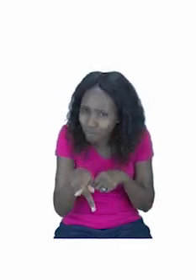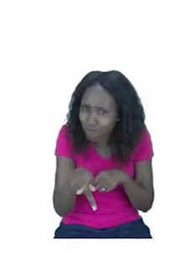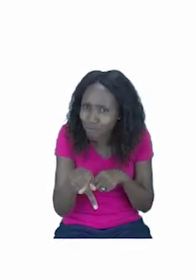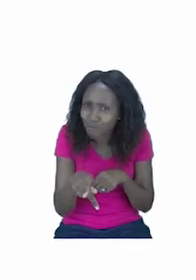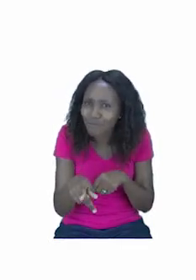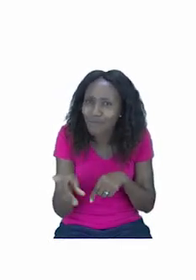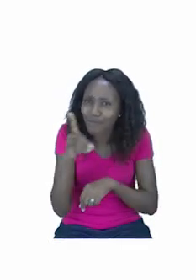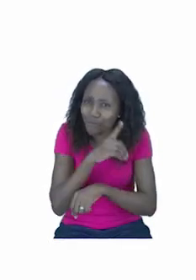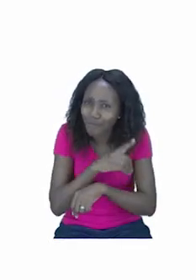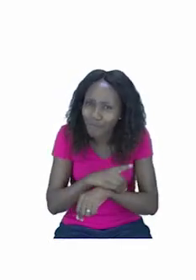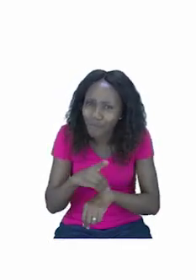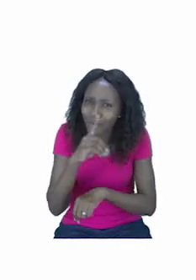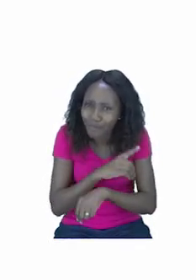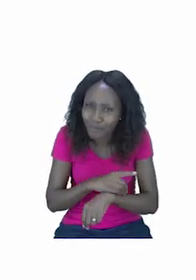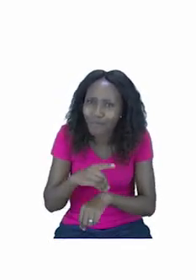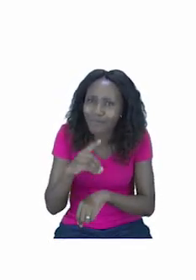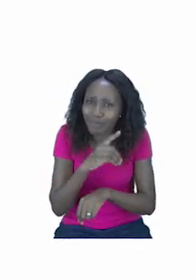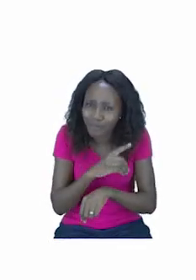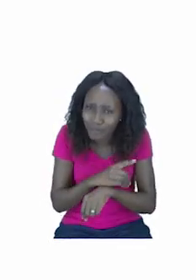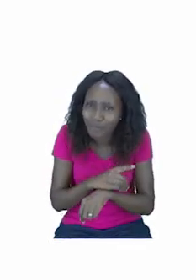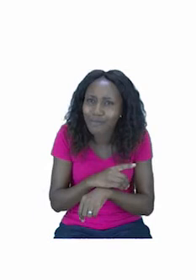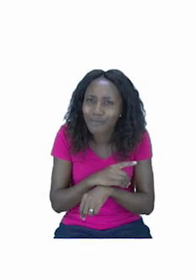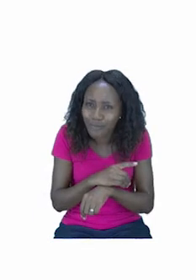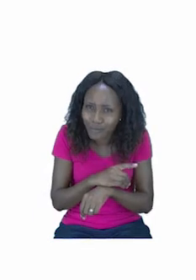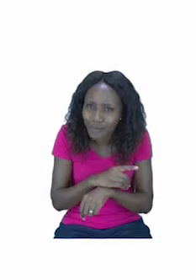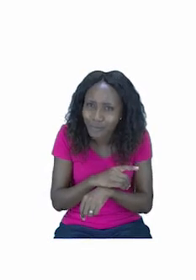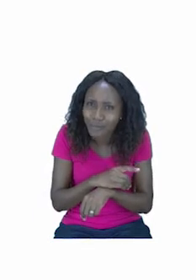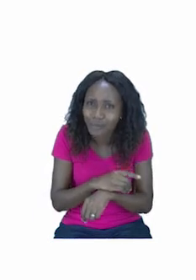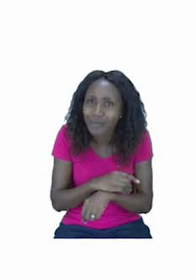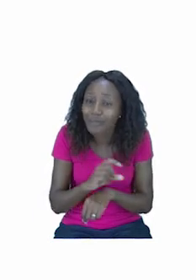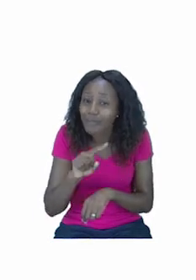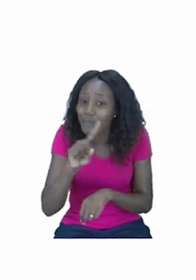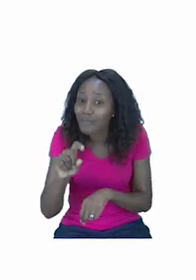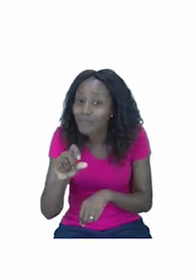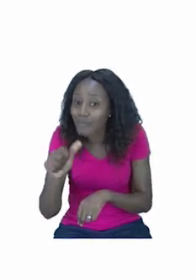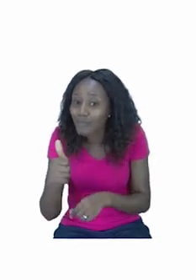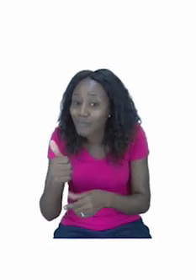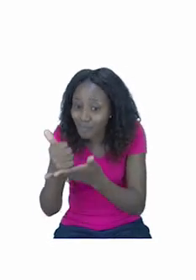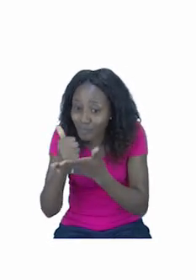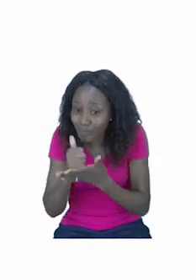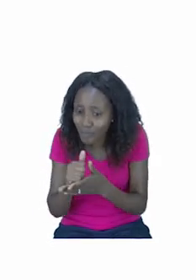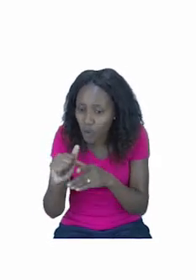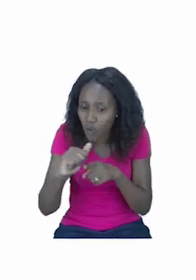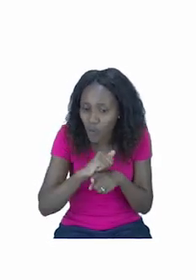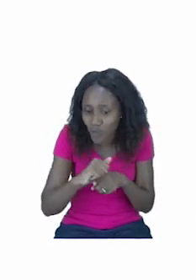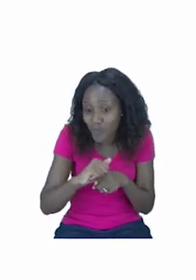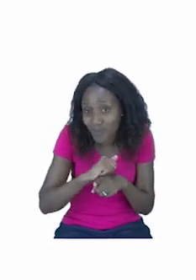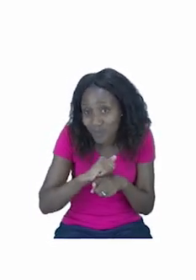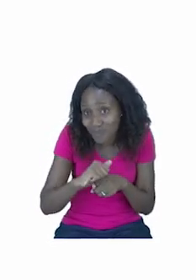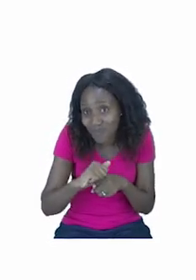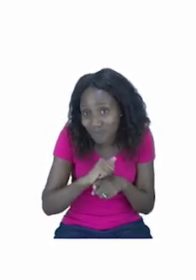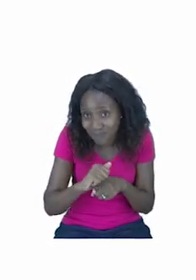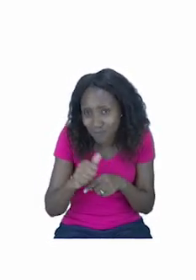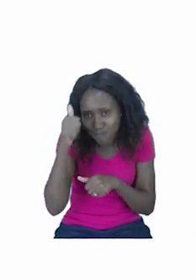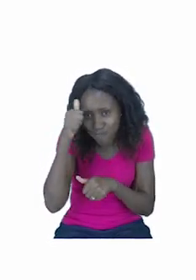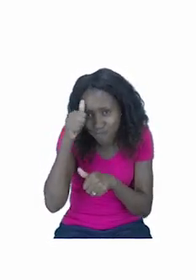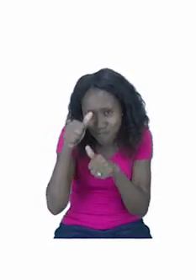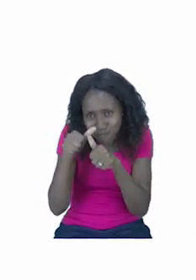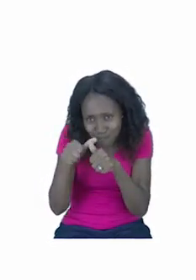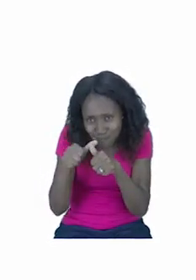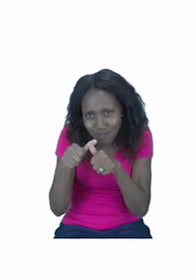time. Make sure that you have someone to practice them with, otherwise they will not make